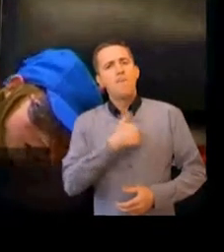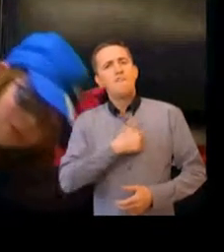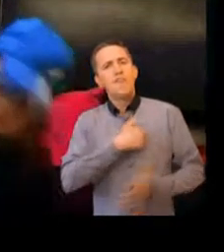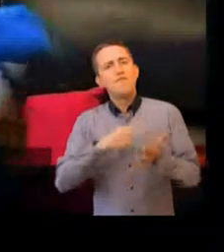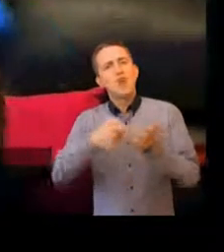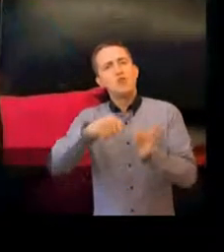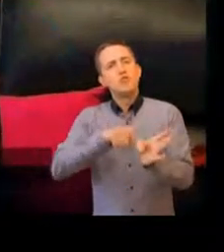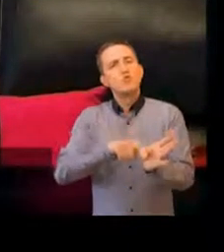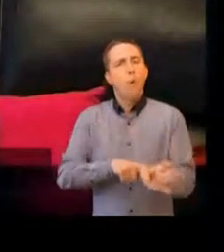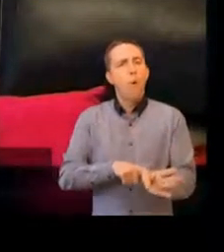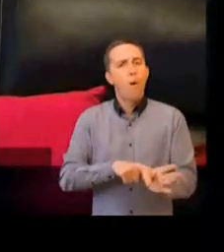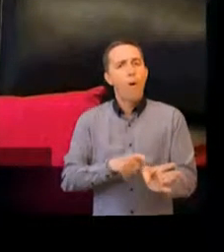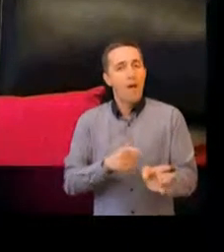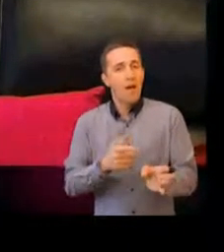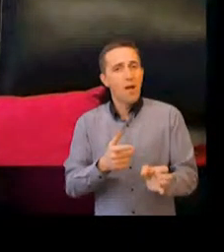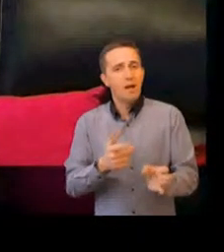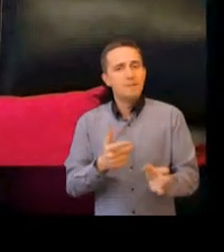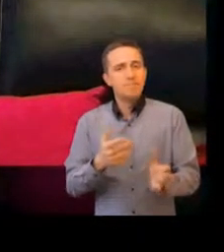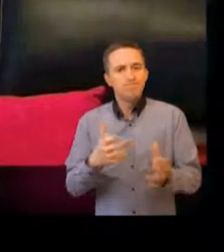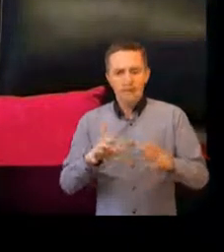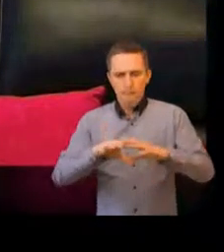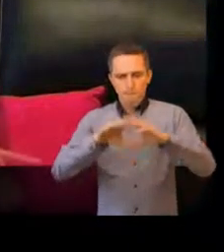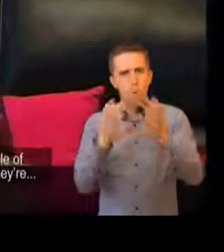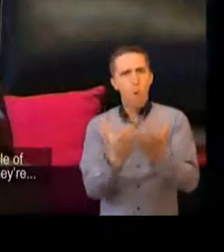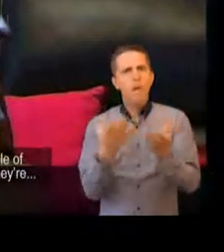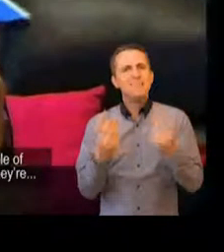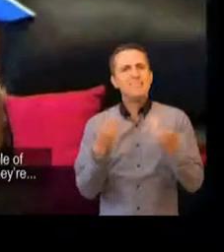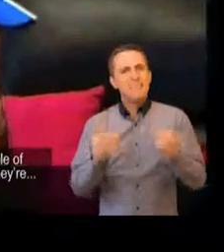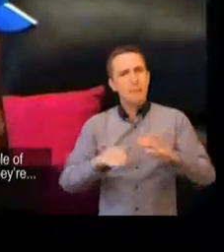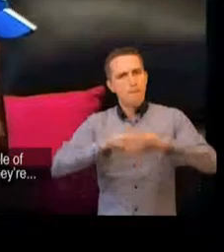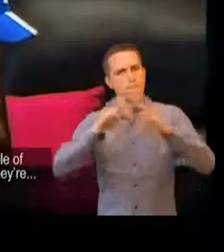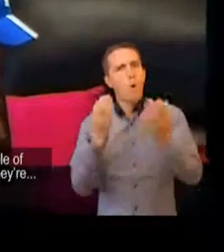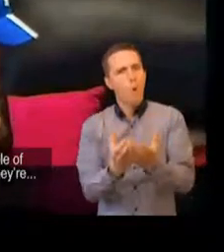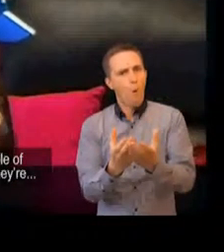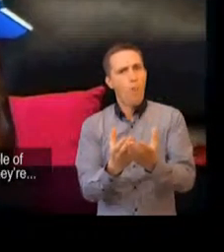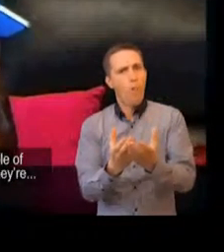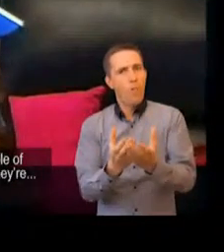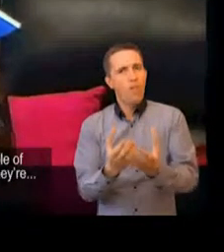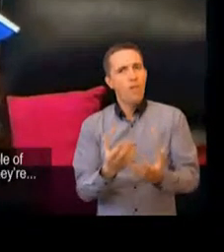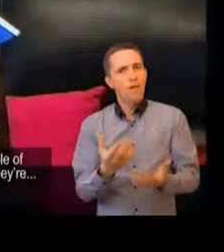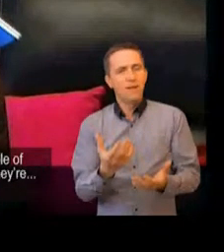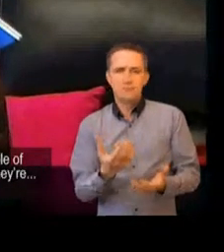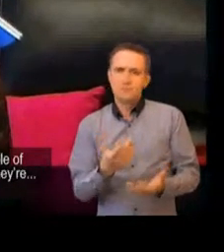And we just kind of deal with it as we have to. Yeah. We just have to adjust.